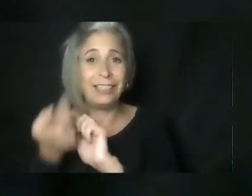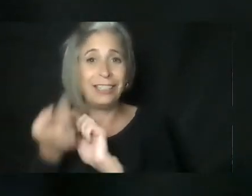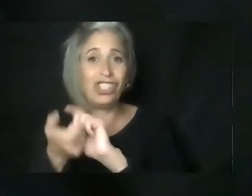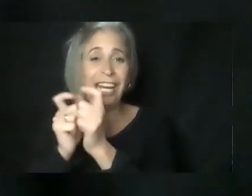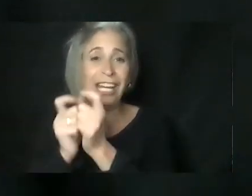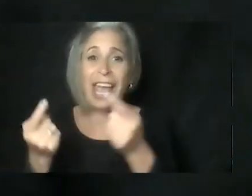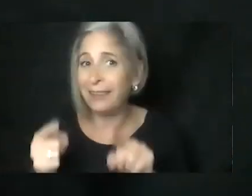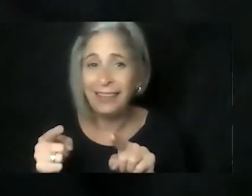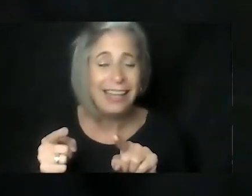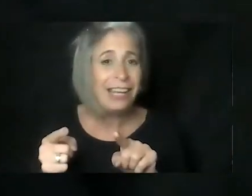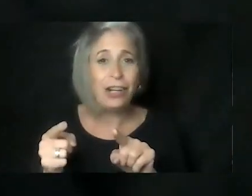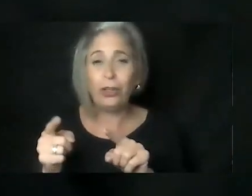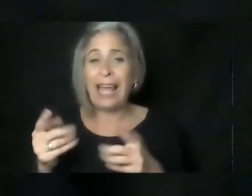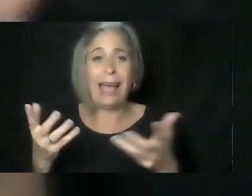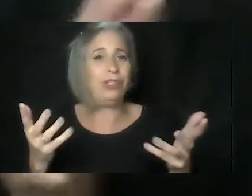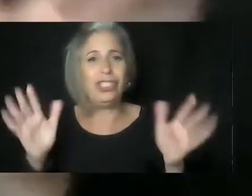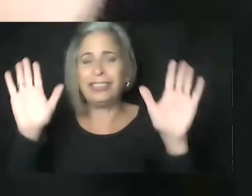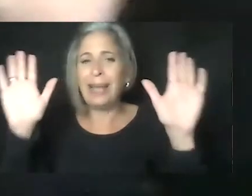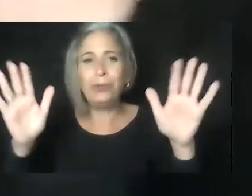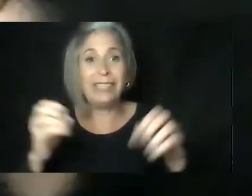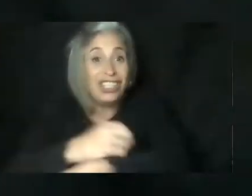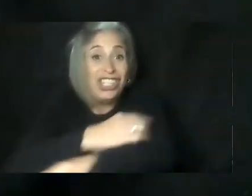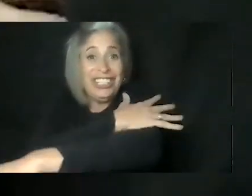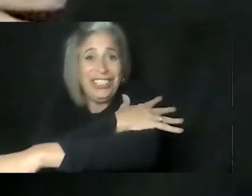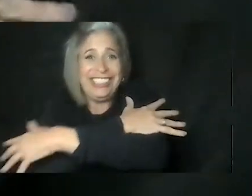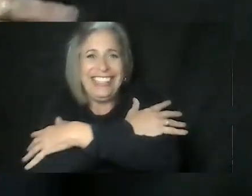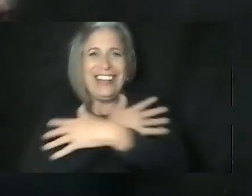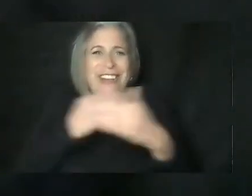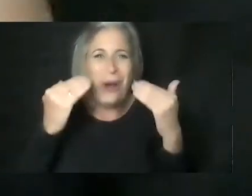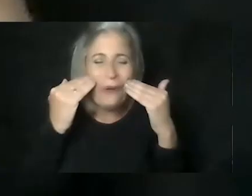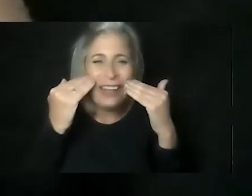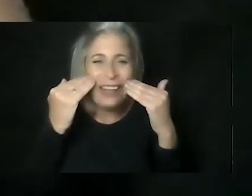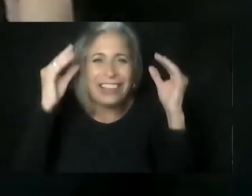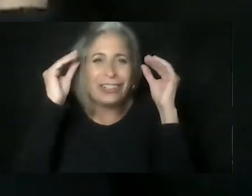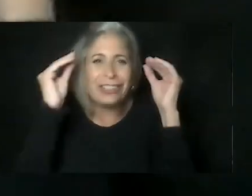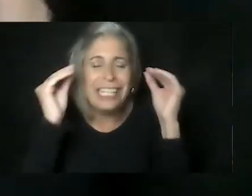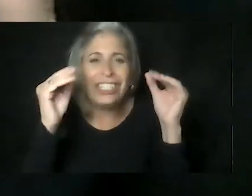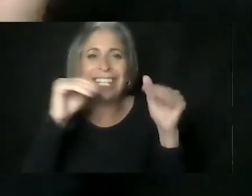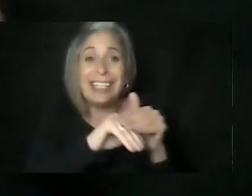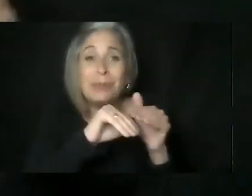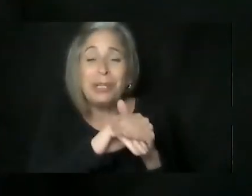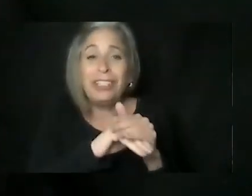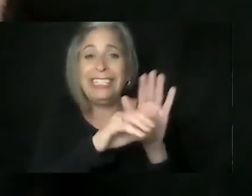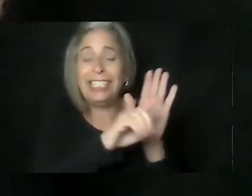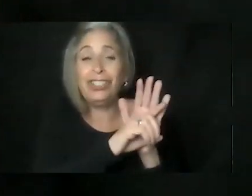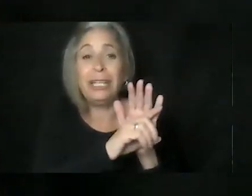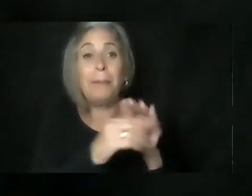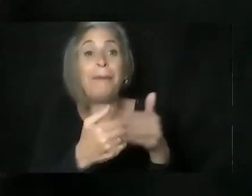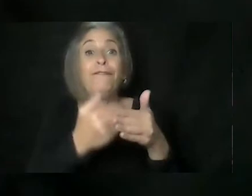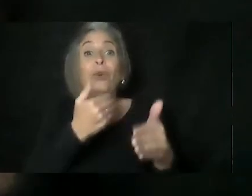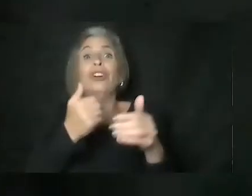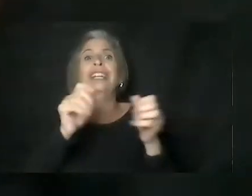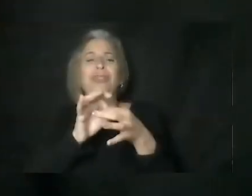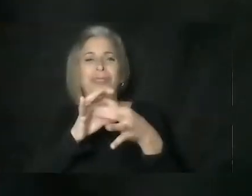going to see the change happen. I had chills knowing that they're teaching accessibility